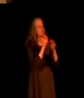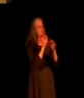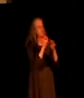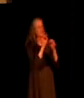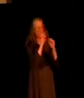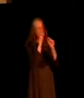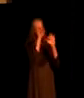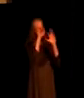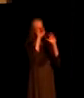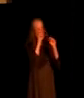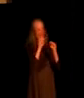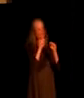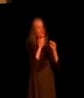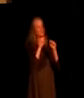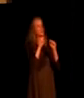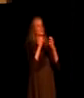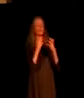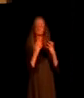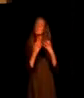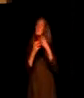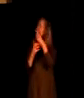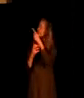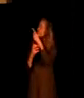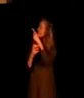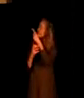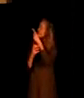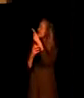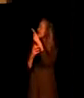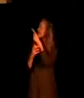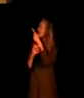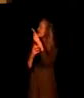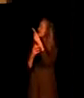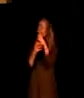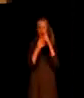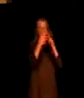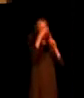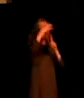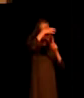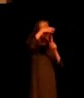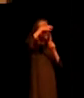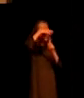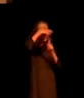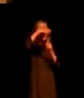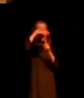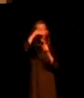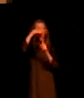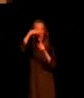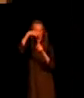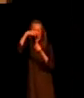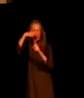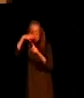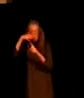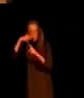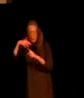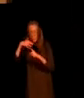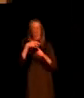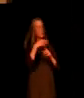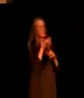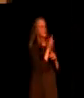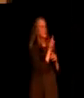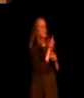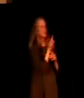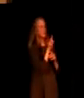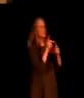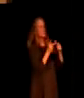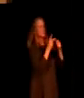can these are all smaller satellites that have really only one